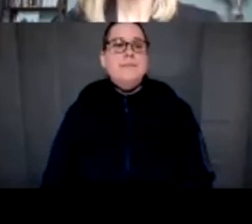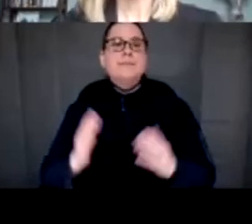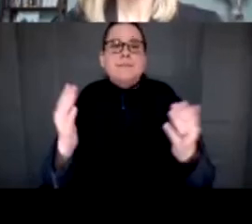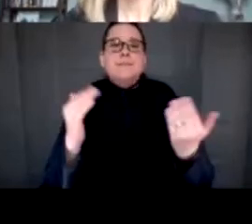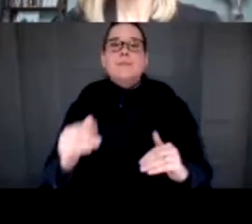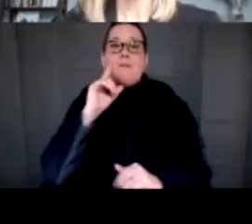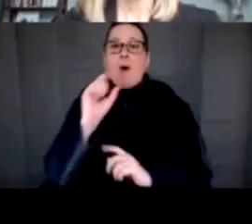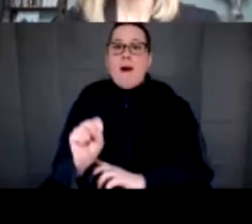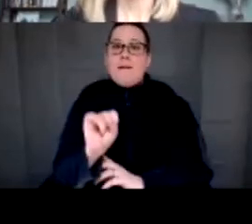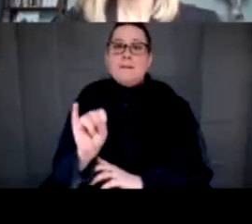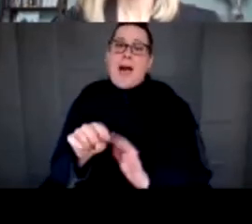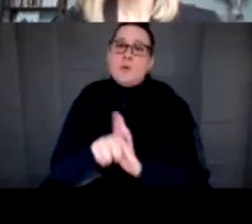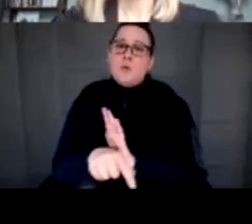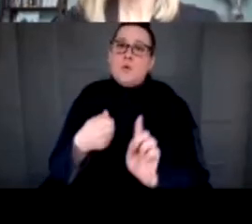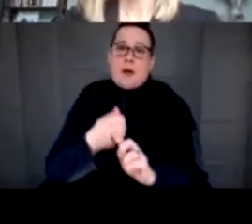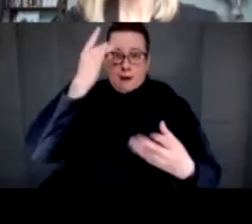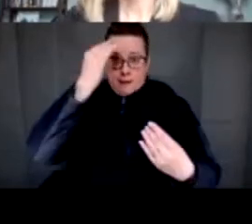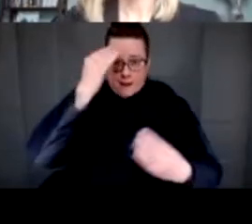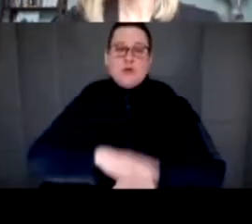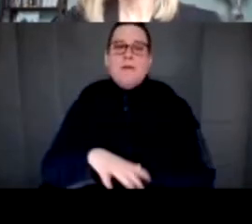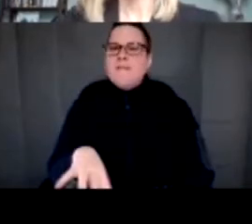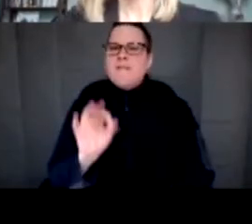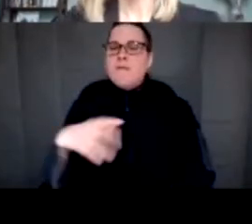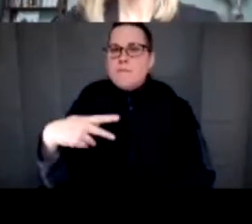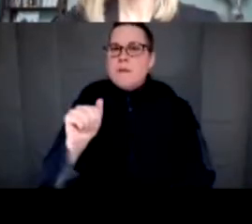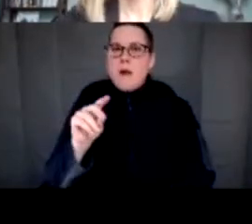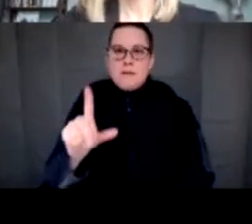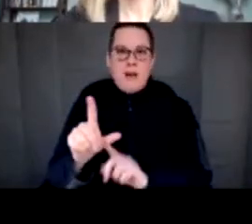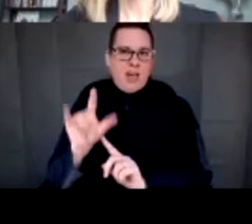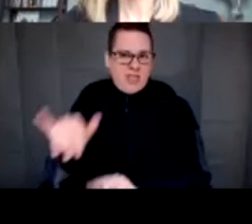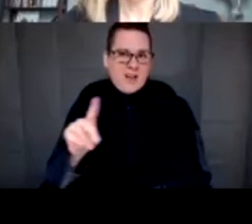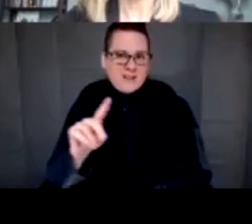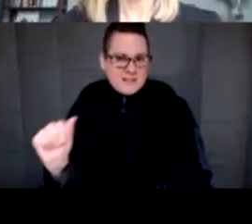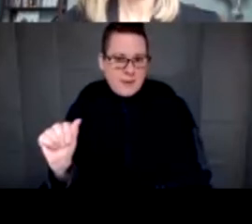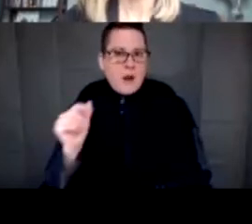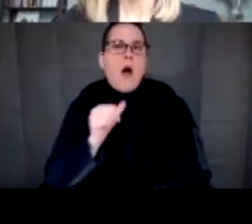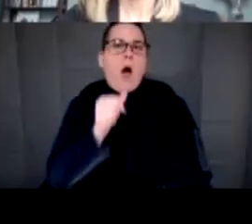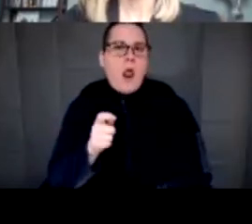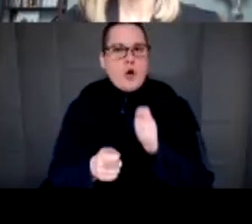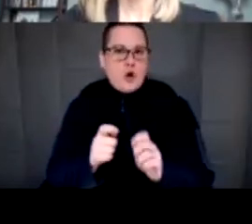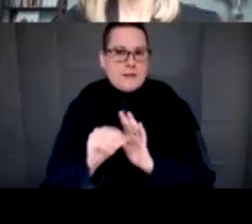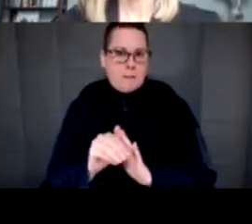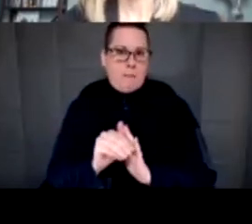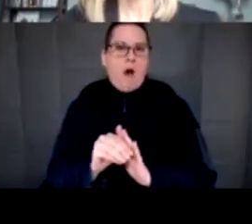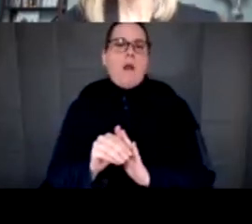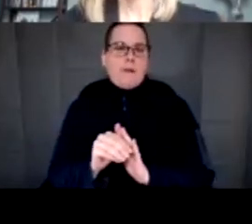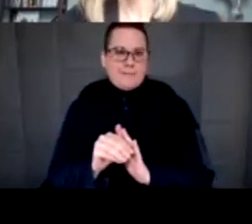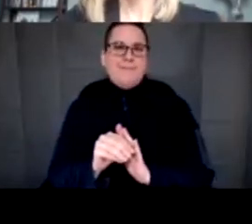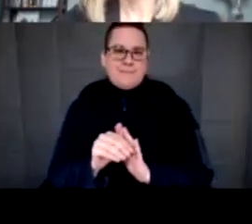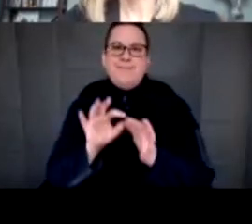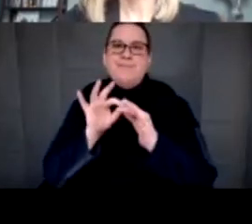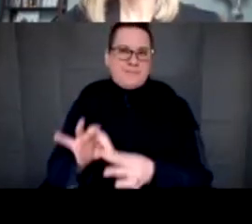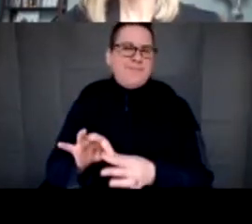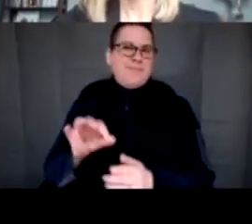suicidal ideation, we also found that PADL disability in the unadjusted model was associated with